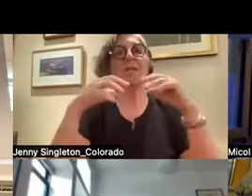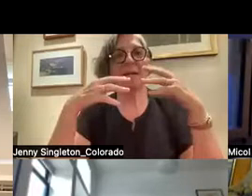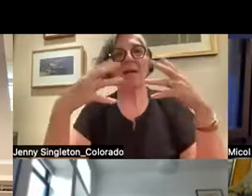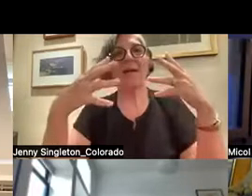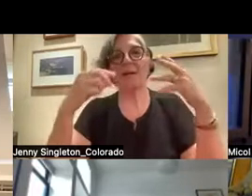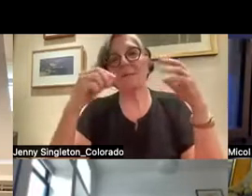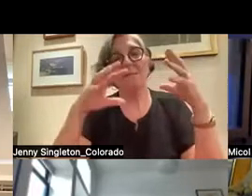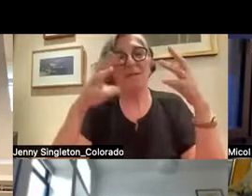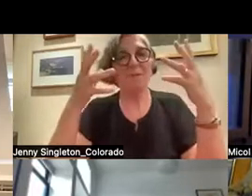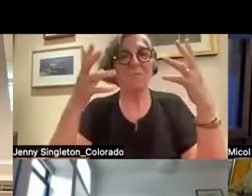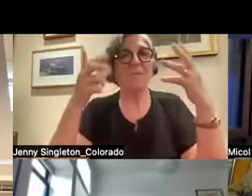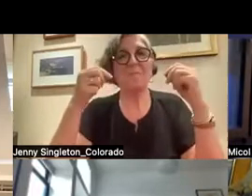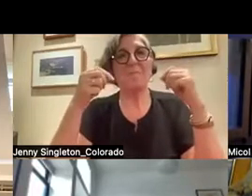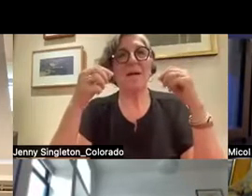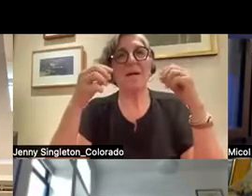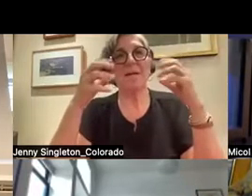intensification that can,